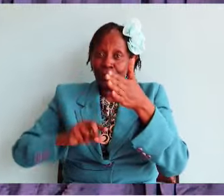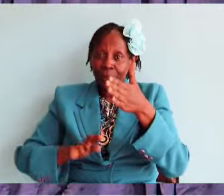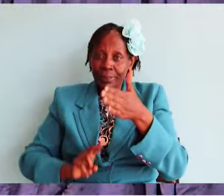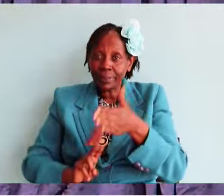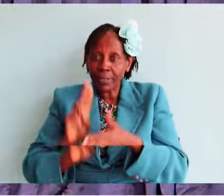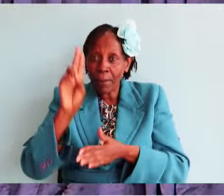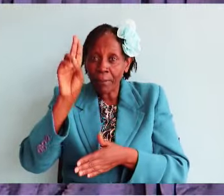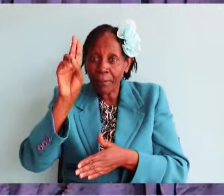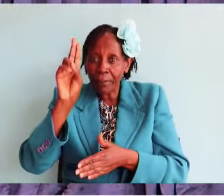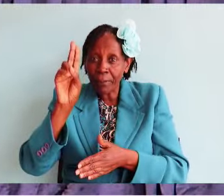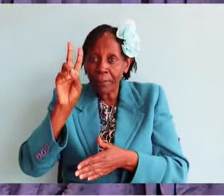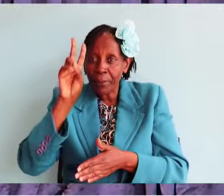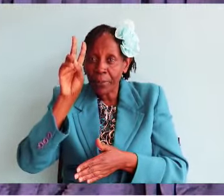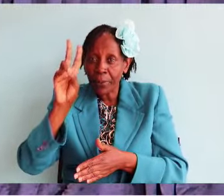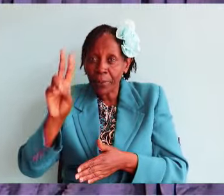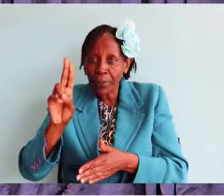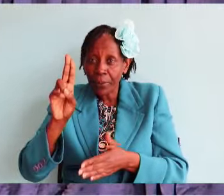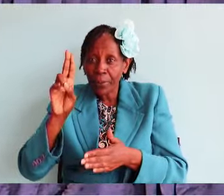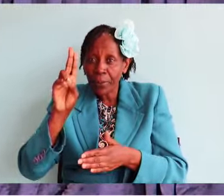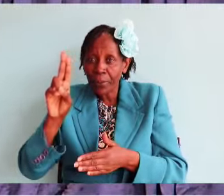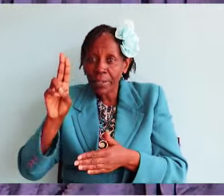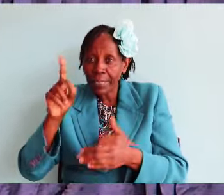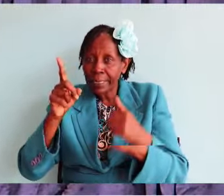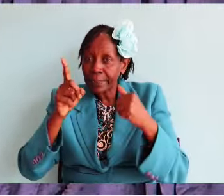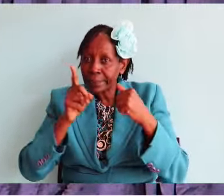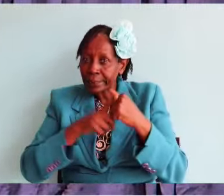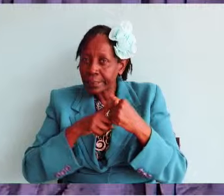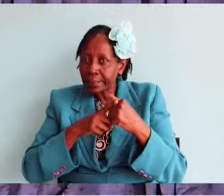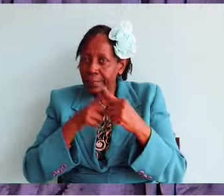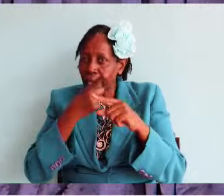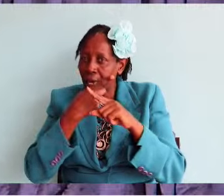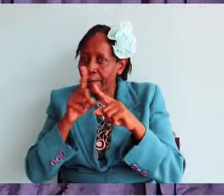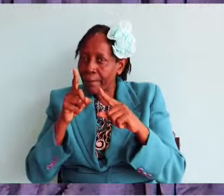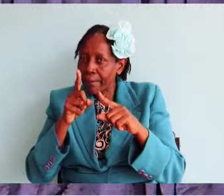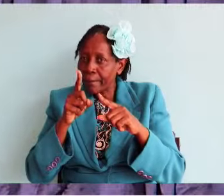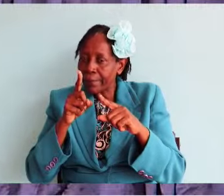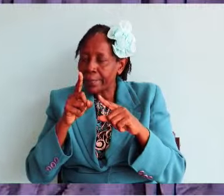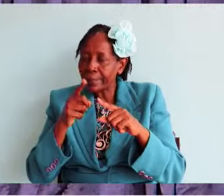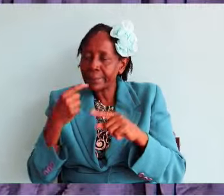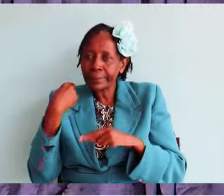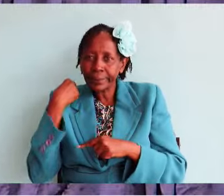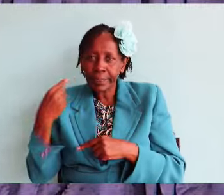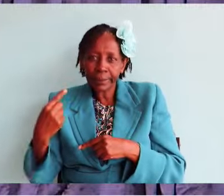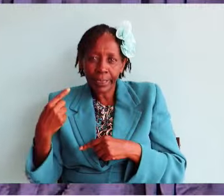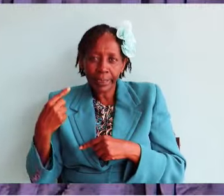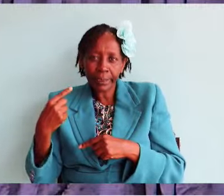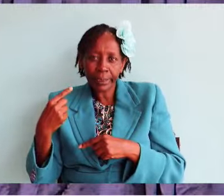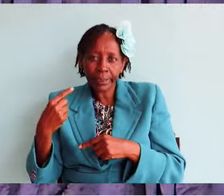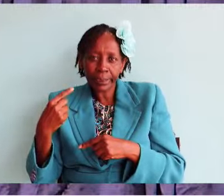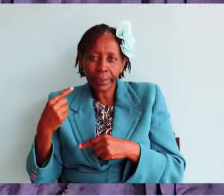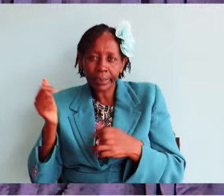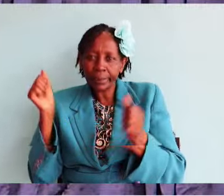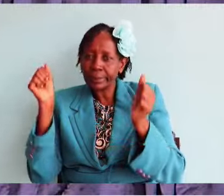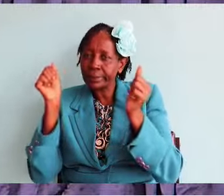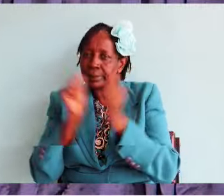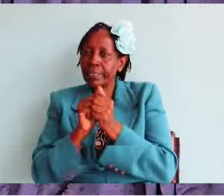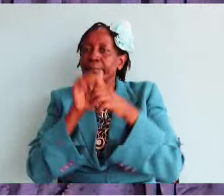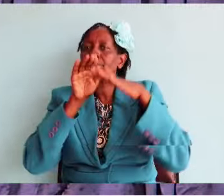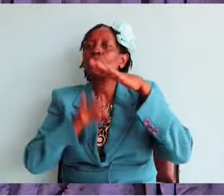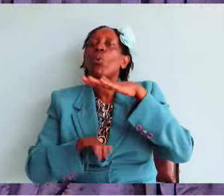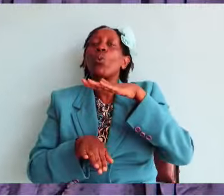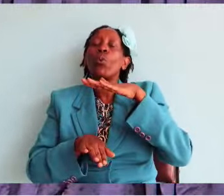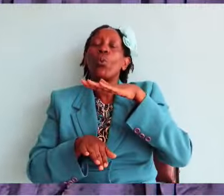But in the meeting yesterday, we were less than 10 members, I'm sure. I mean, those who are